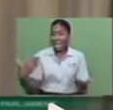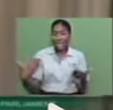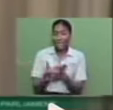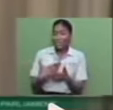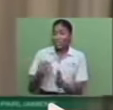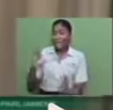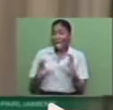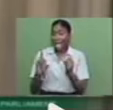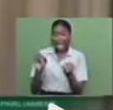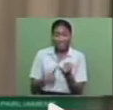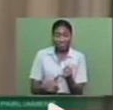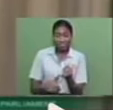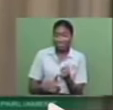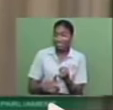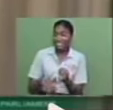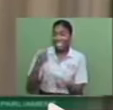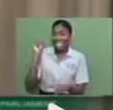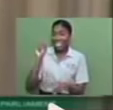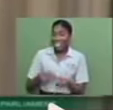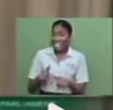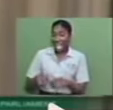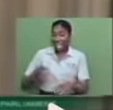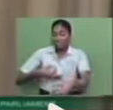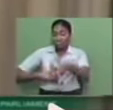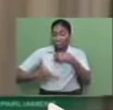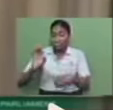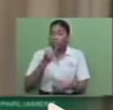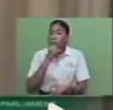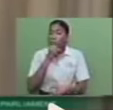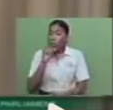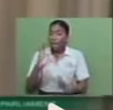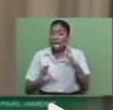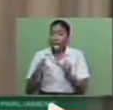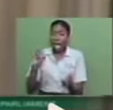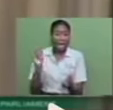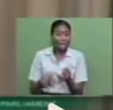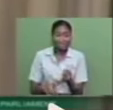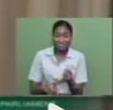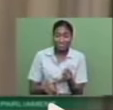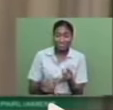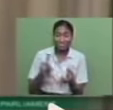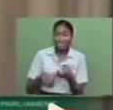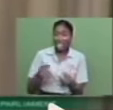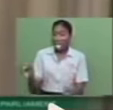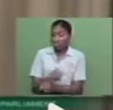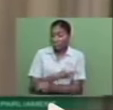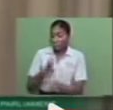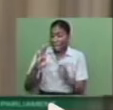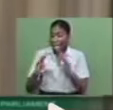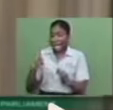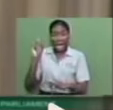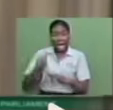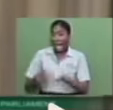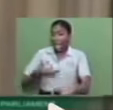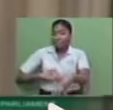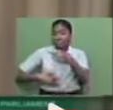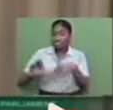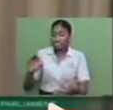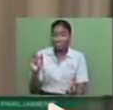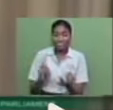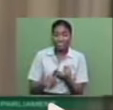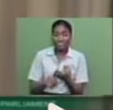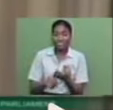cannot replace any aging vehicles. They cannot replace any vehicles that have been damaged on operations. And